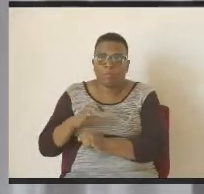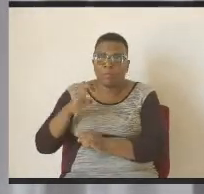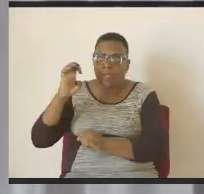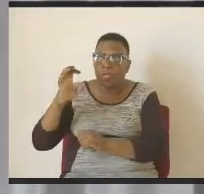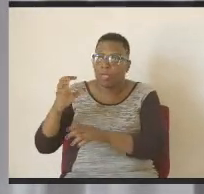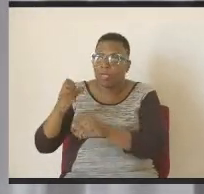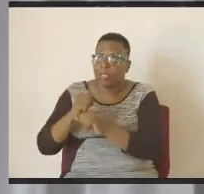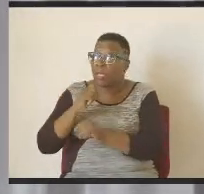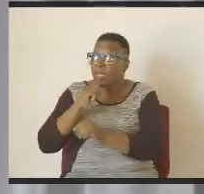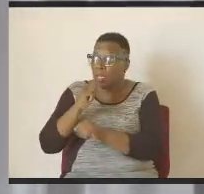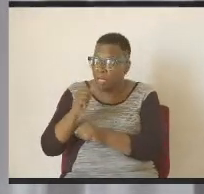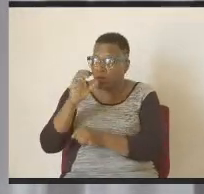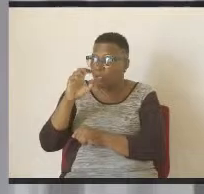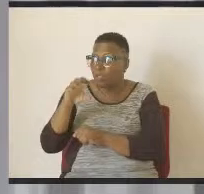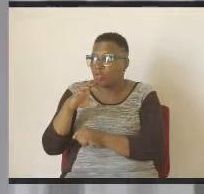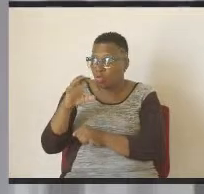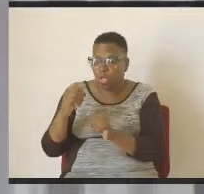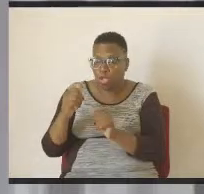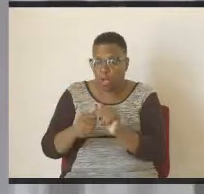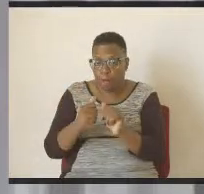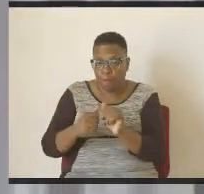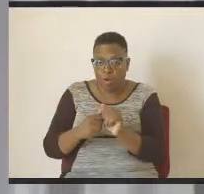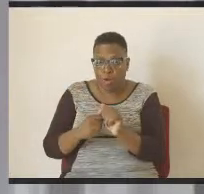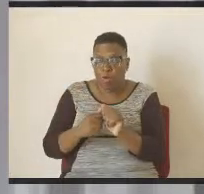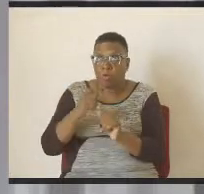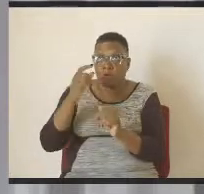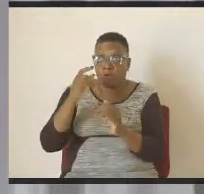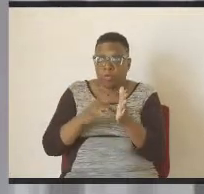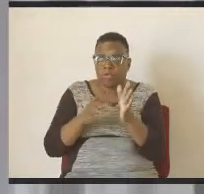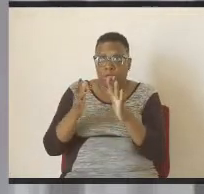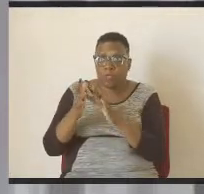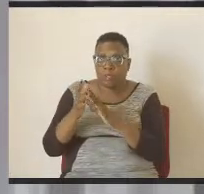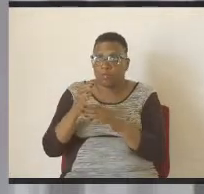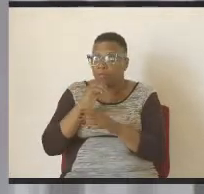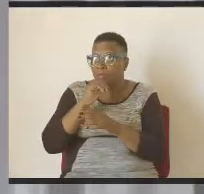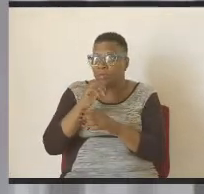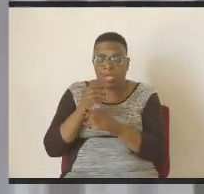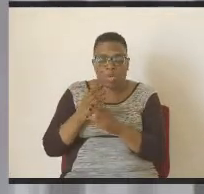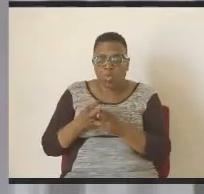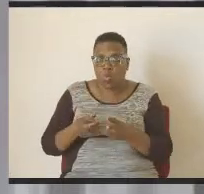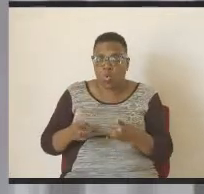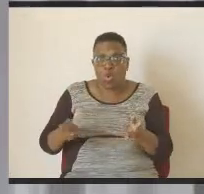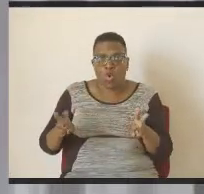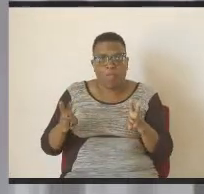his cross and followeth after me is not worthy of me.